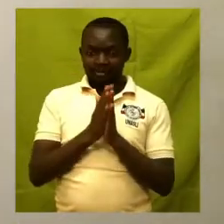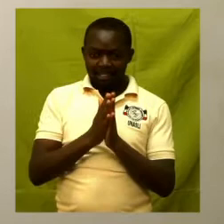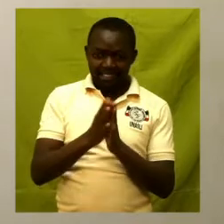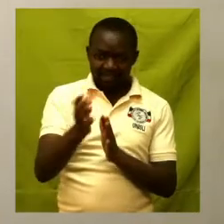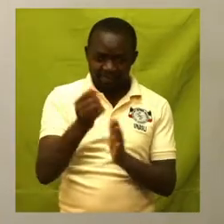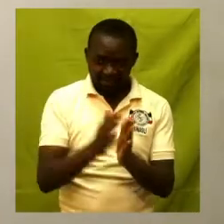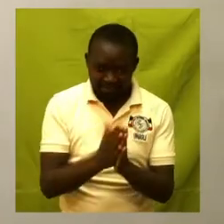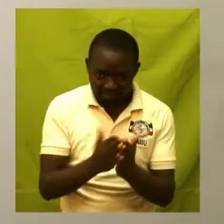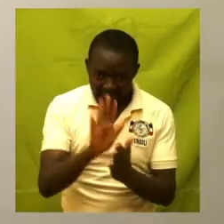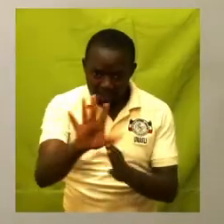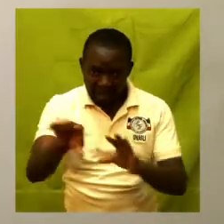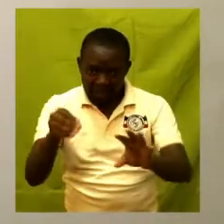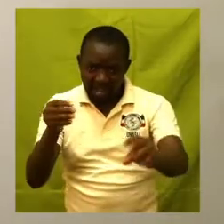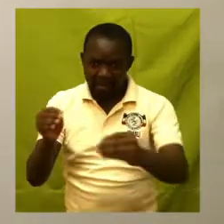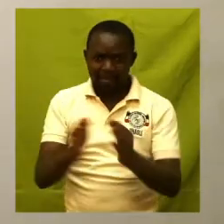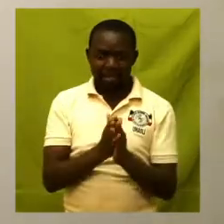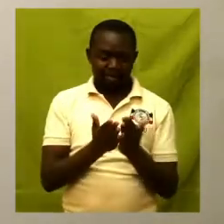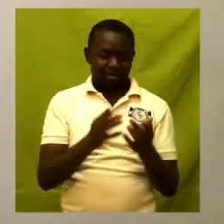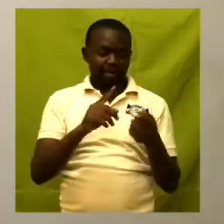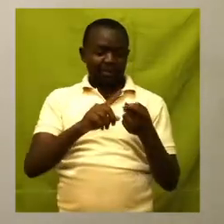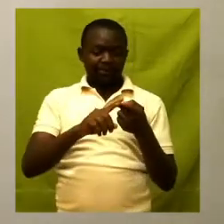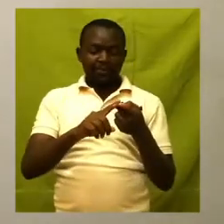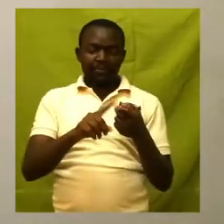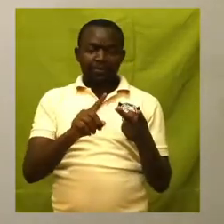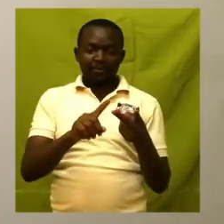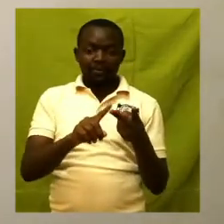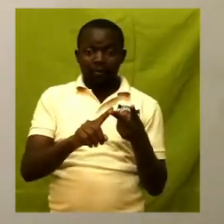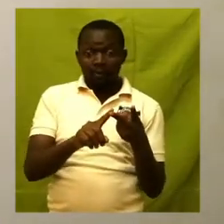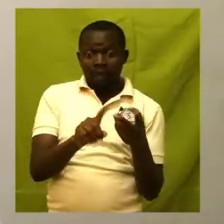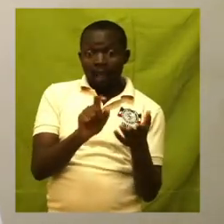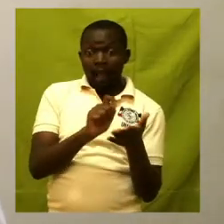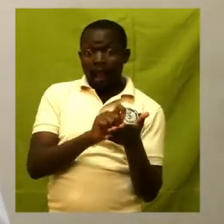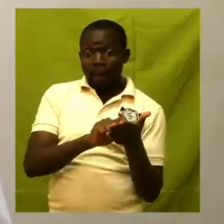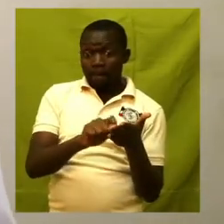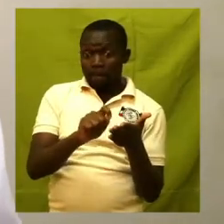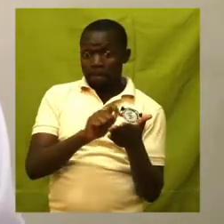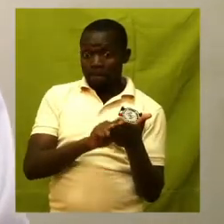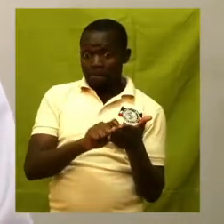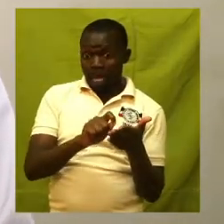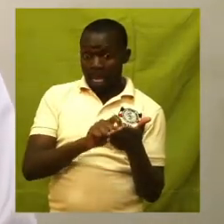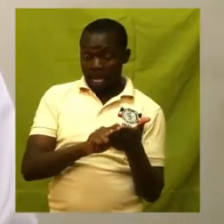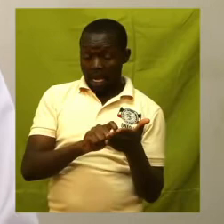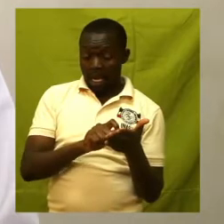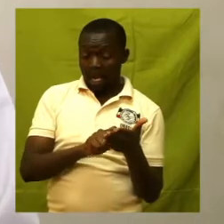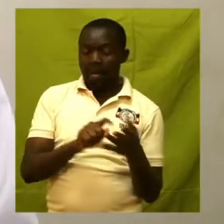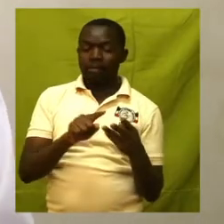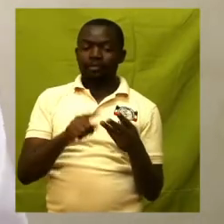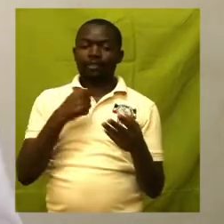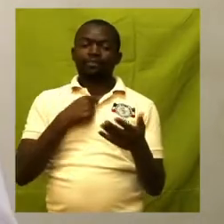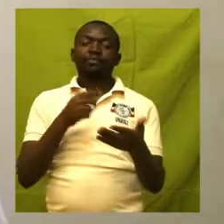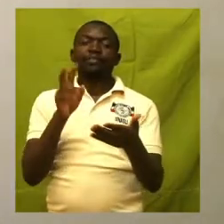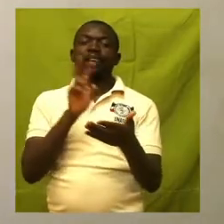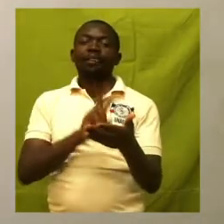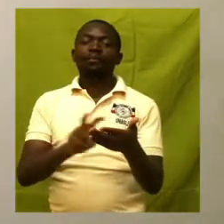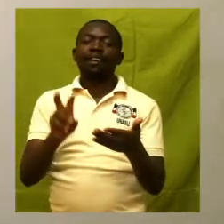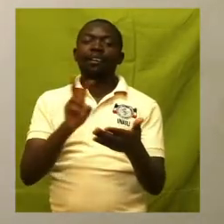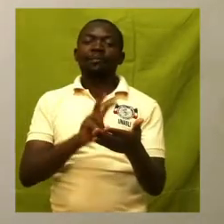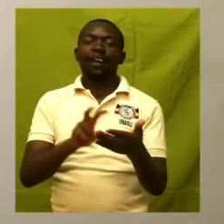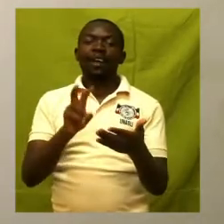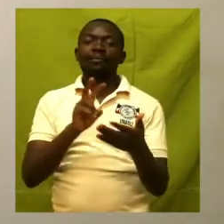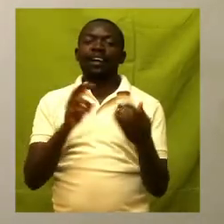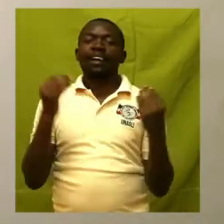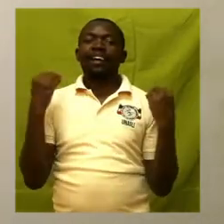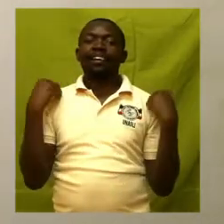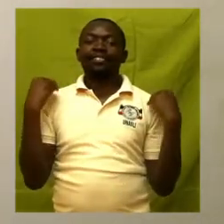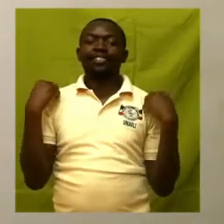book and a pen, and I'm going to read an exercise for